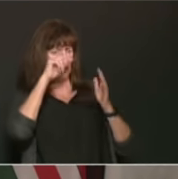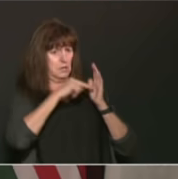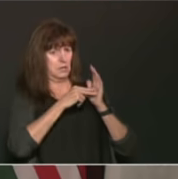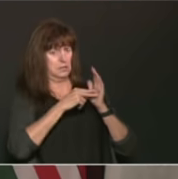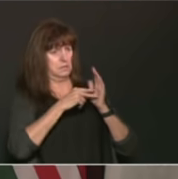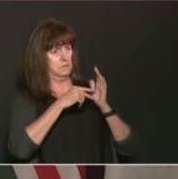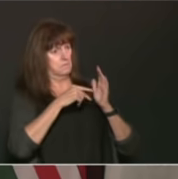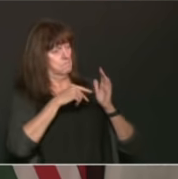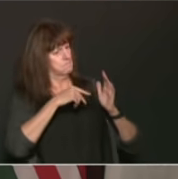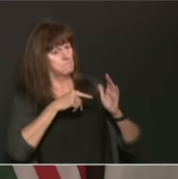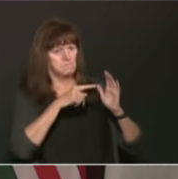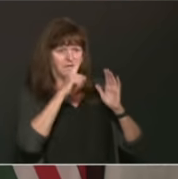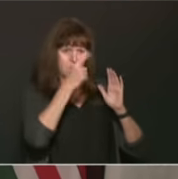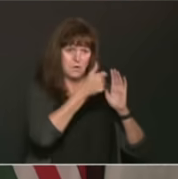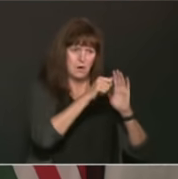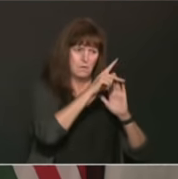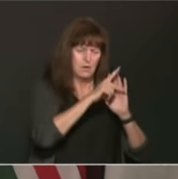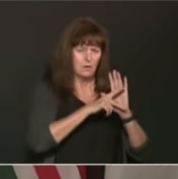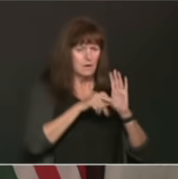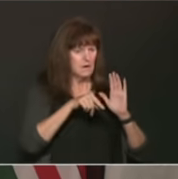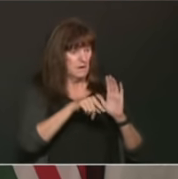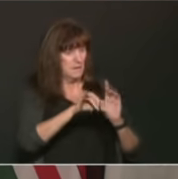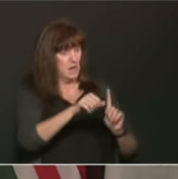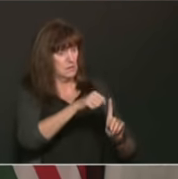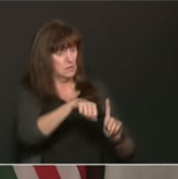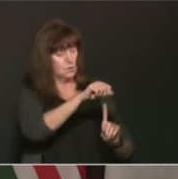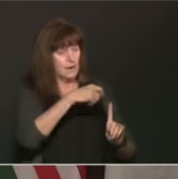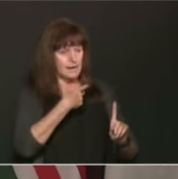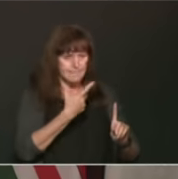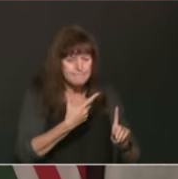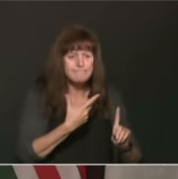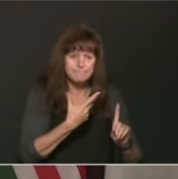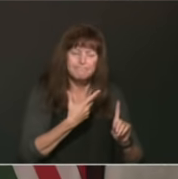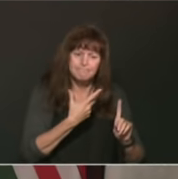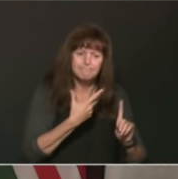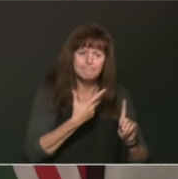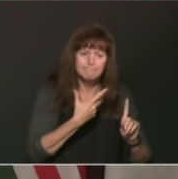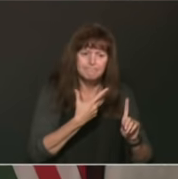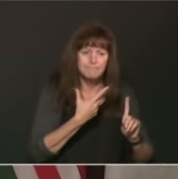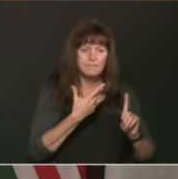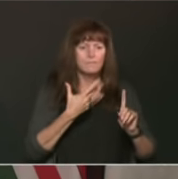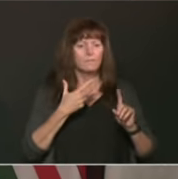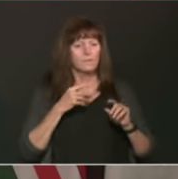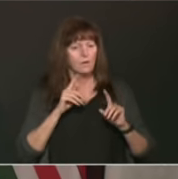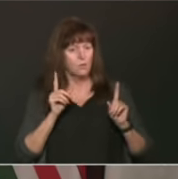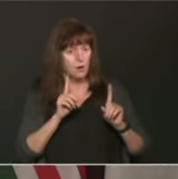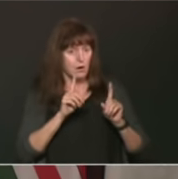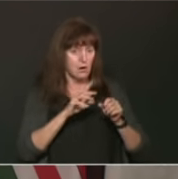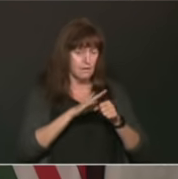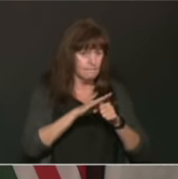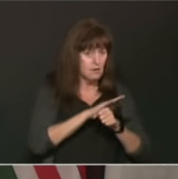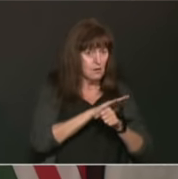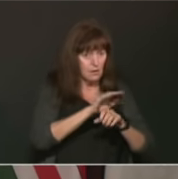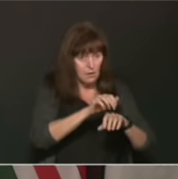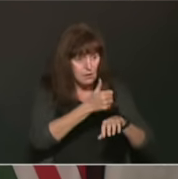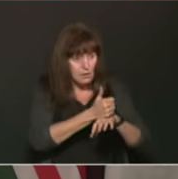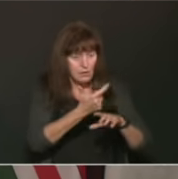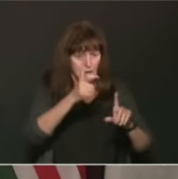certainly we're watching that situation closely. We've watched where it's been fully implemented across the health sector in Quebec and in British